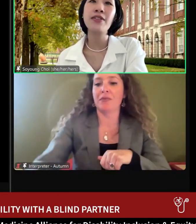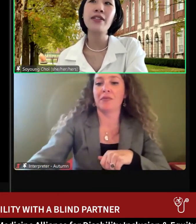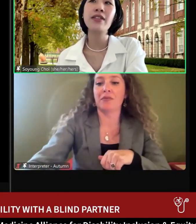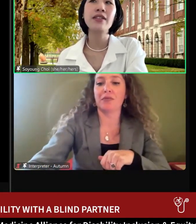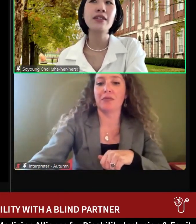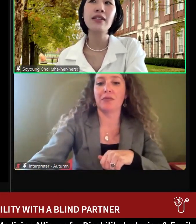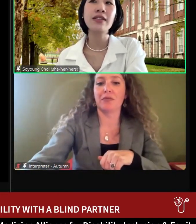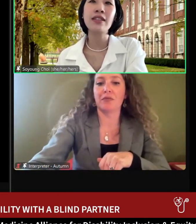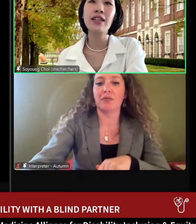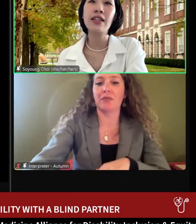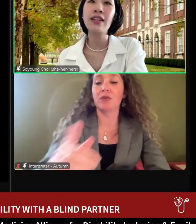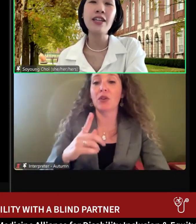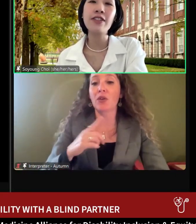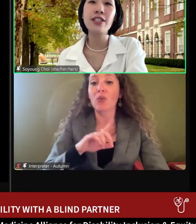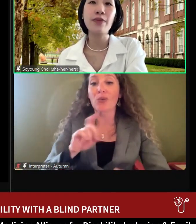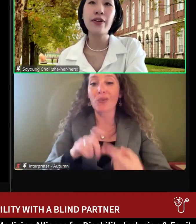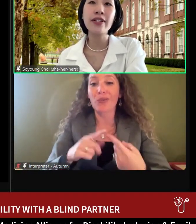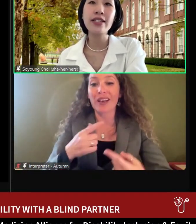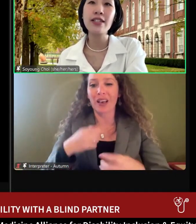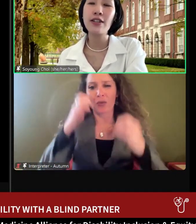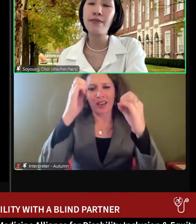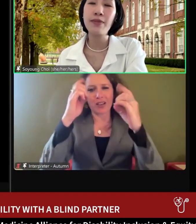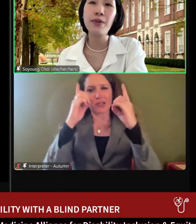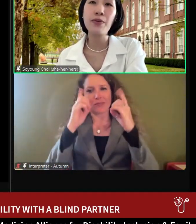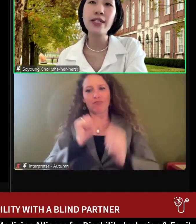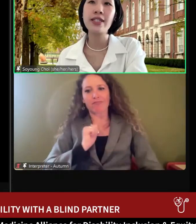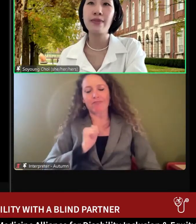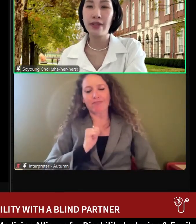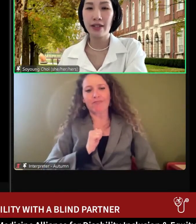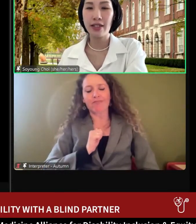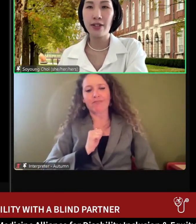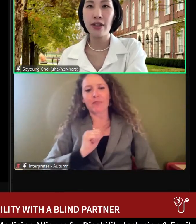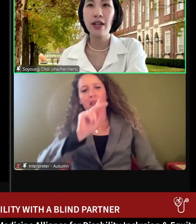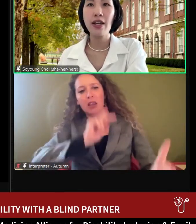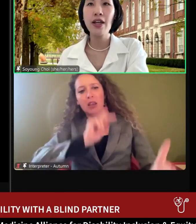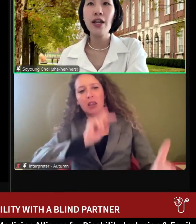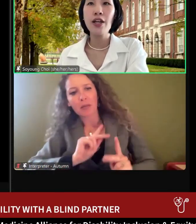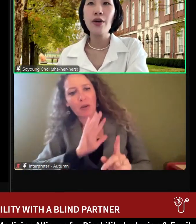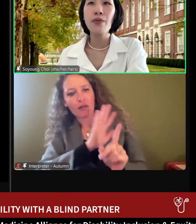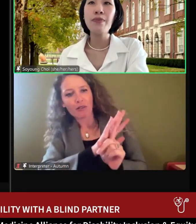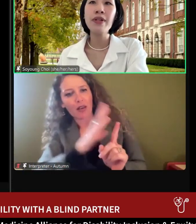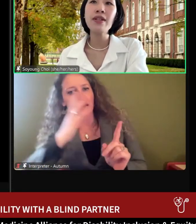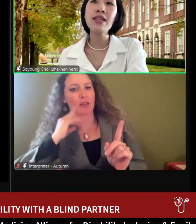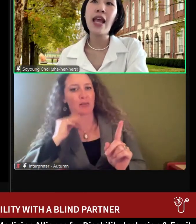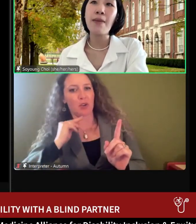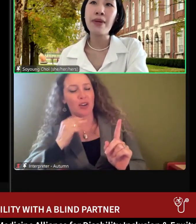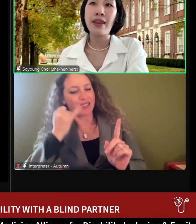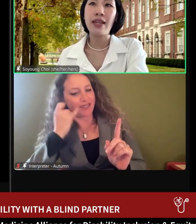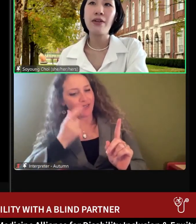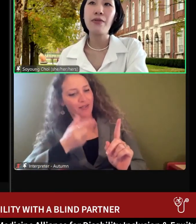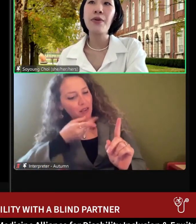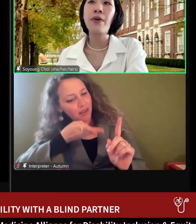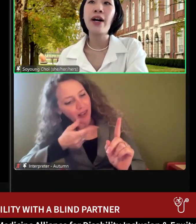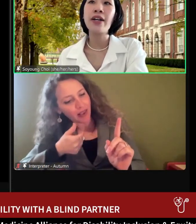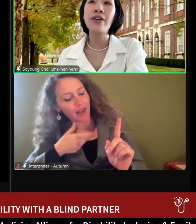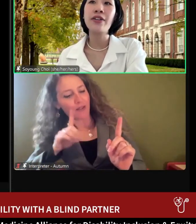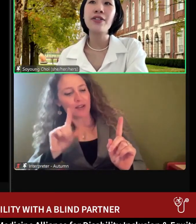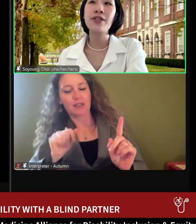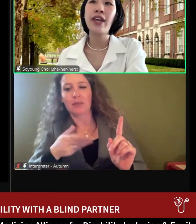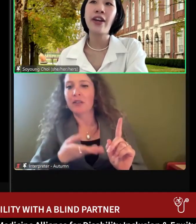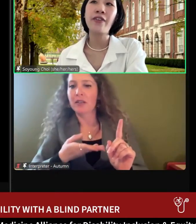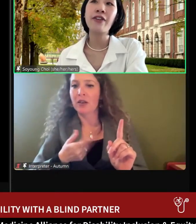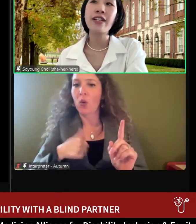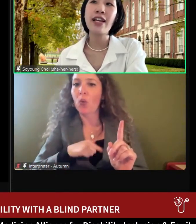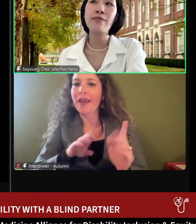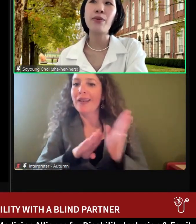ourselves about the lived experiences of people with disabilities, We build the empathy